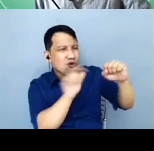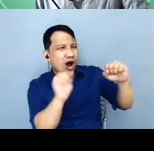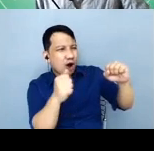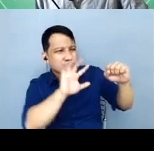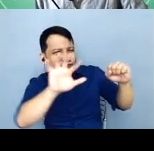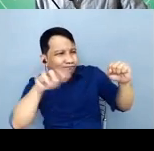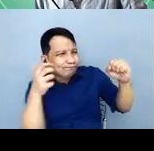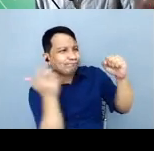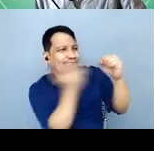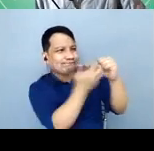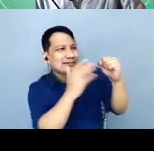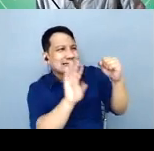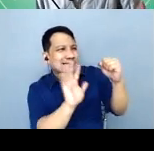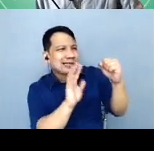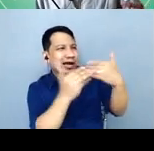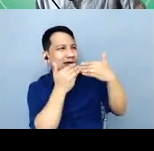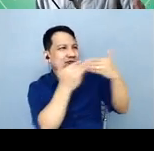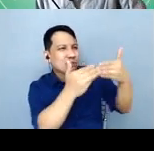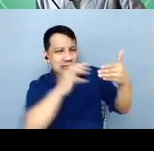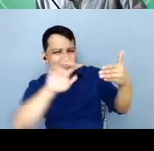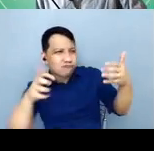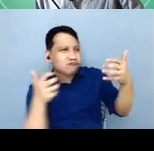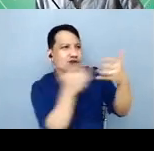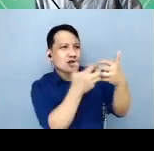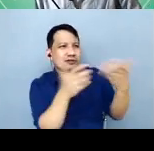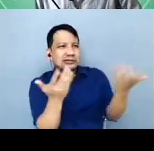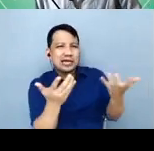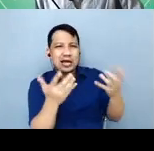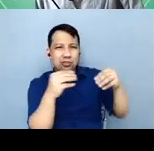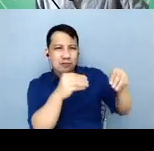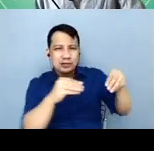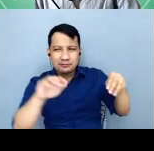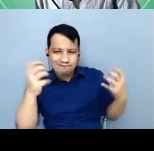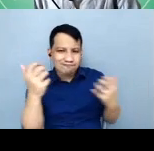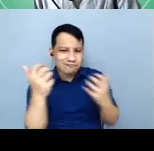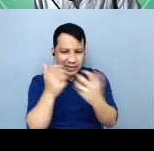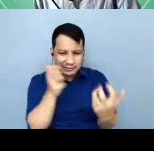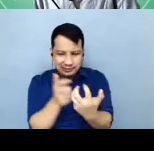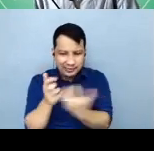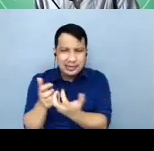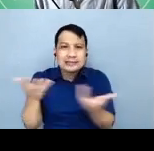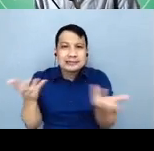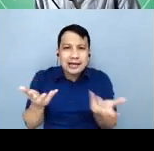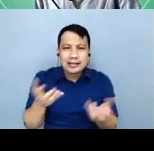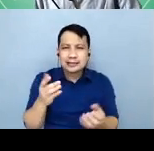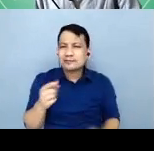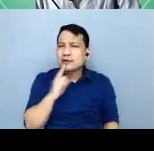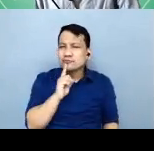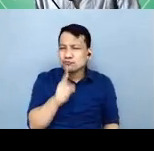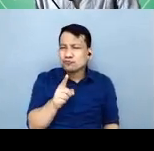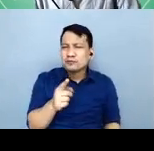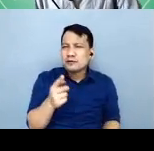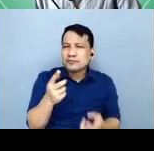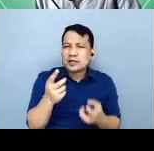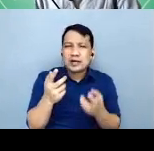fit sustainability into our process, where the market can accommodate. And this is a very complex issue, and it's nothing